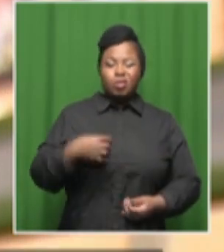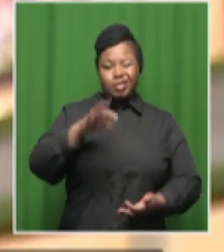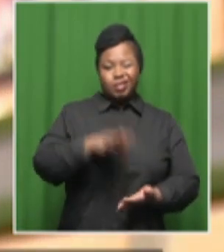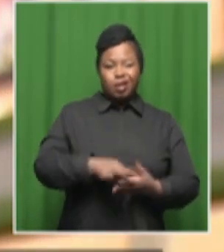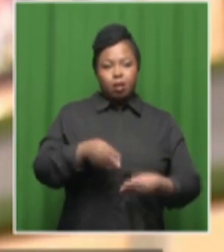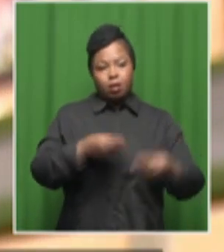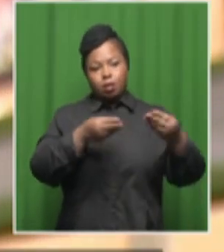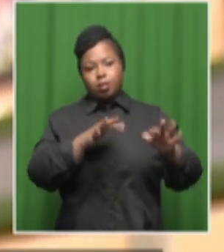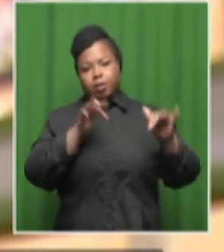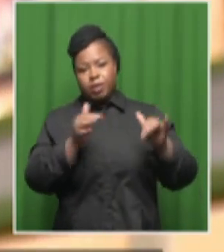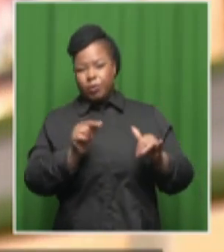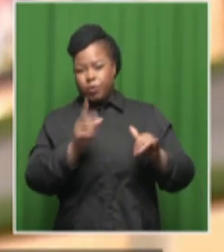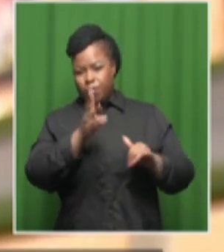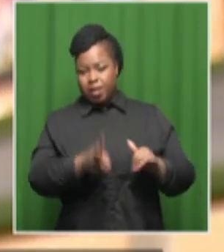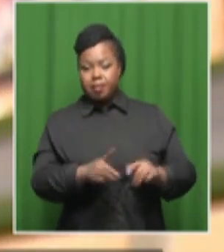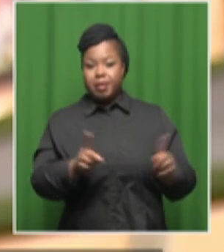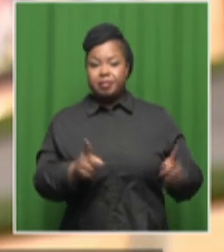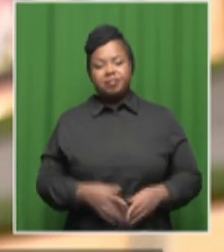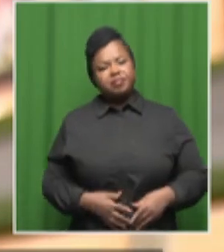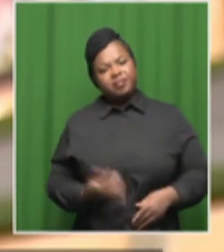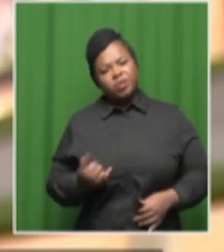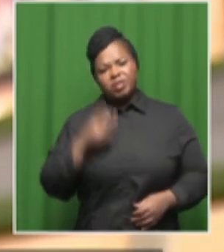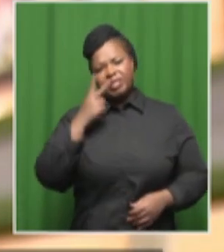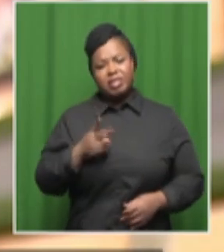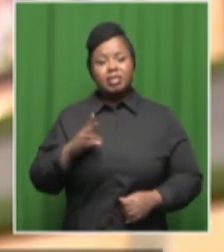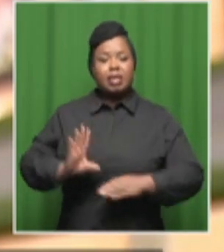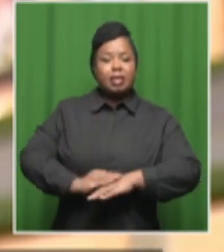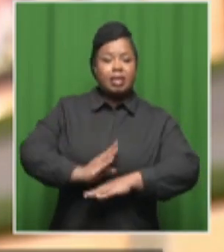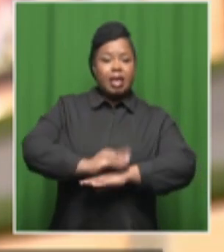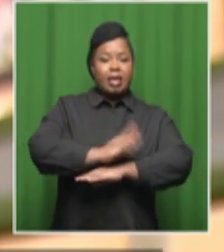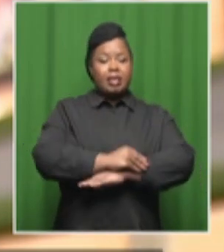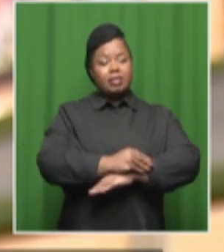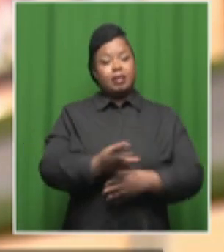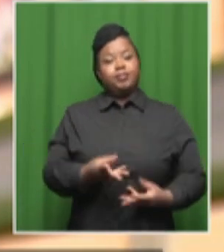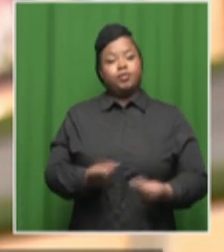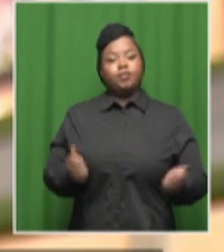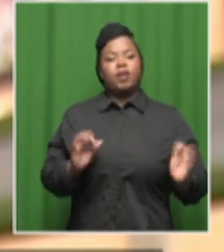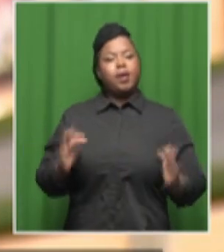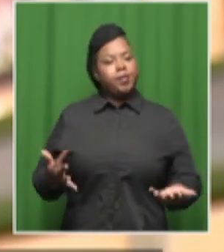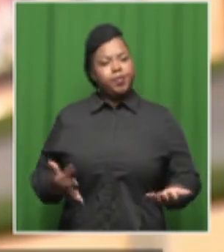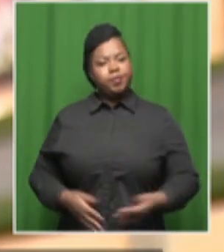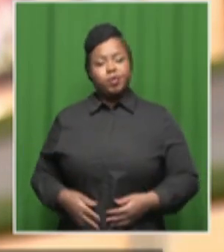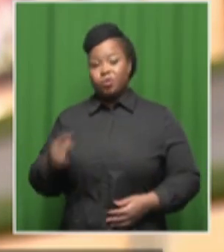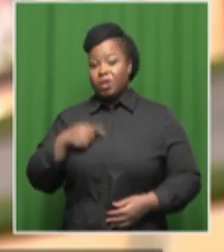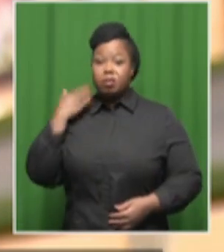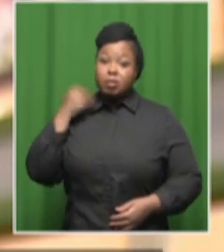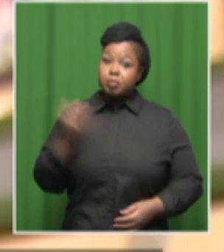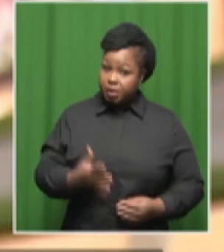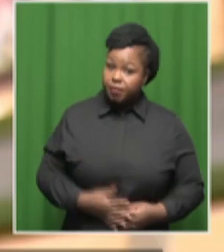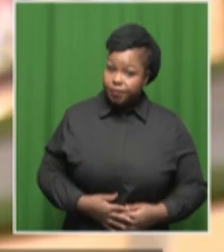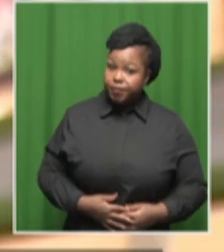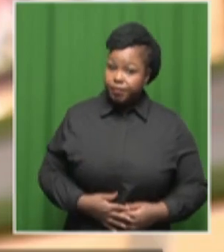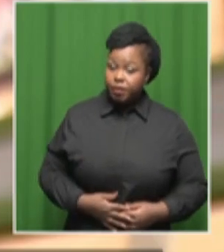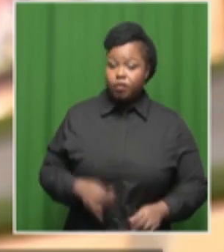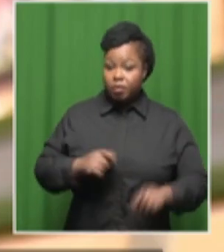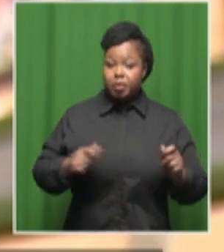in, and we're looking at how perhaps, oncology is also going to be addressed, because it is an expensive feat, especially